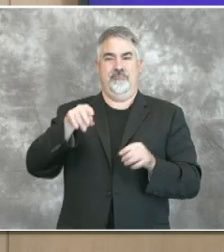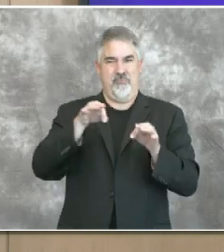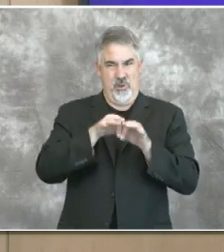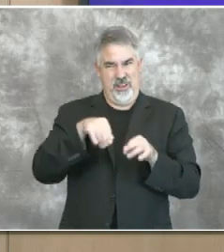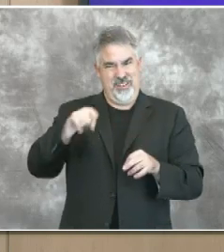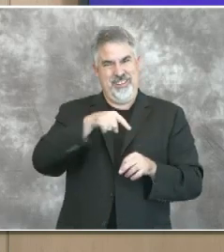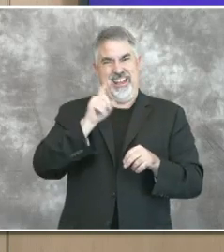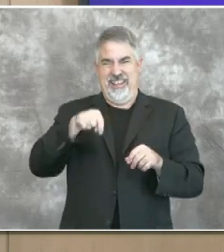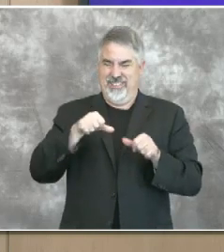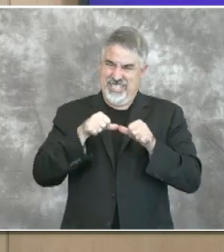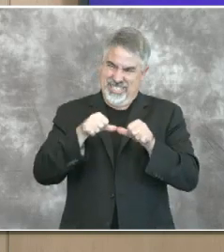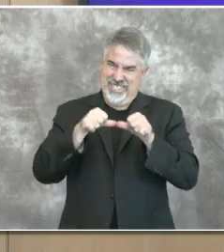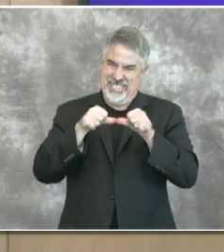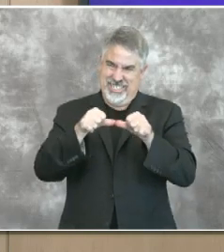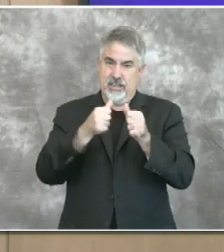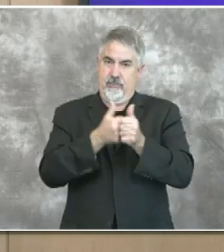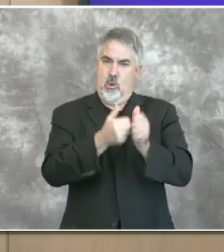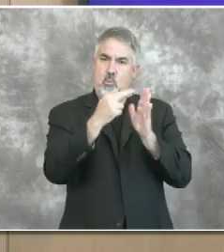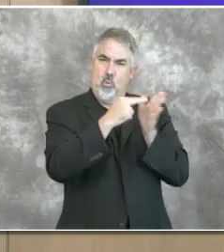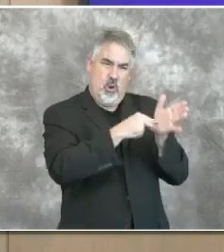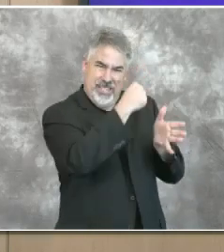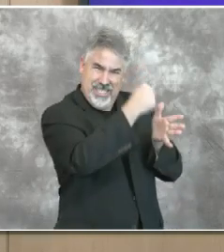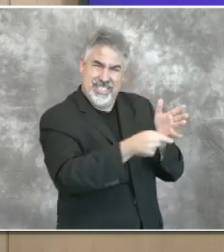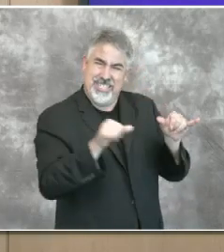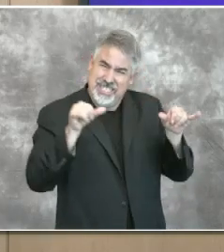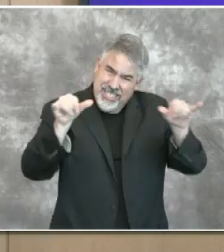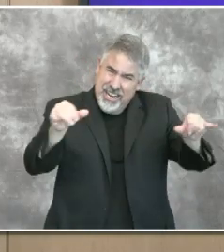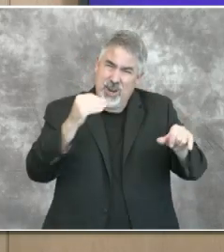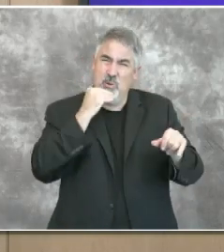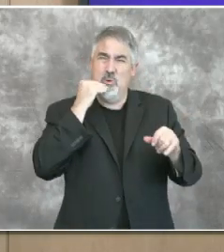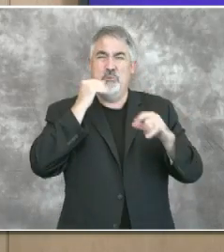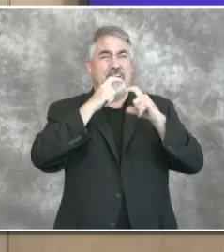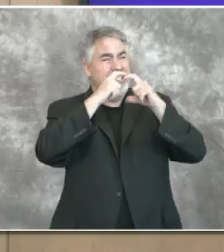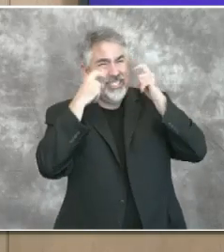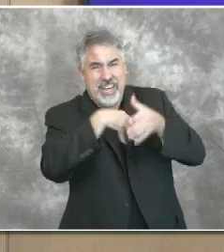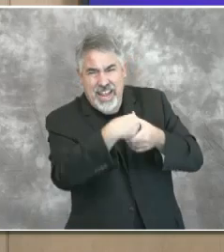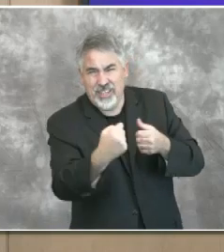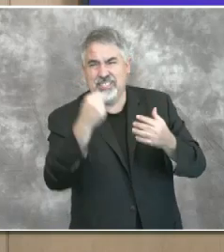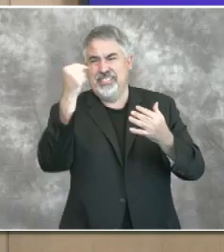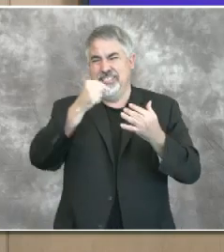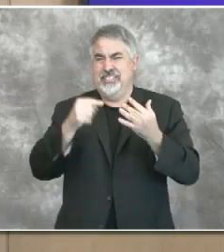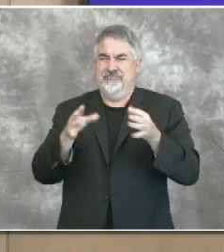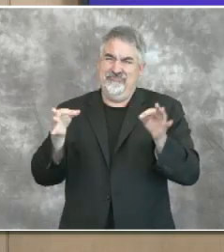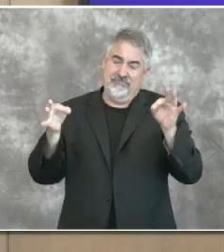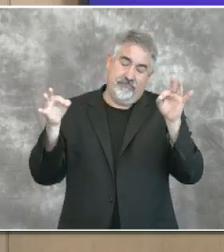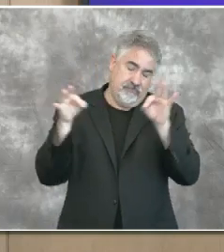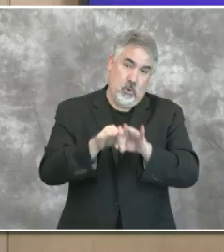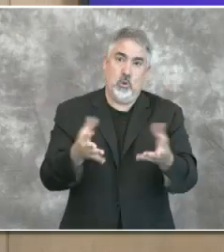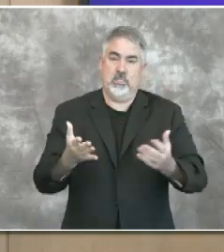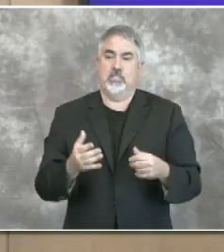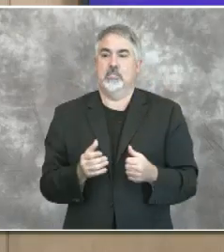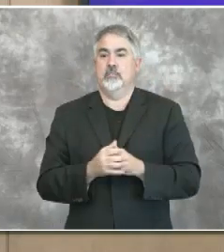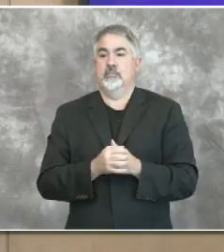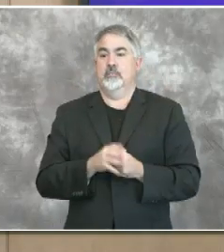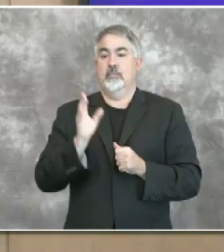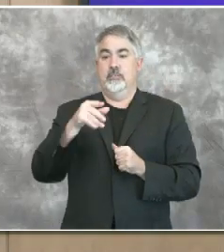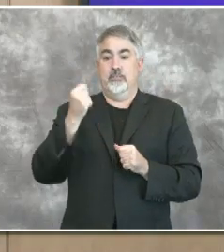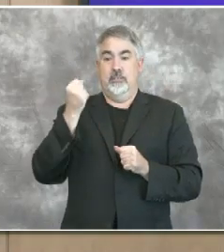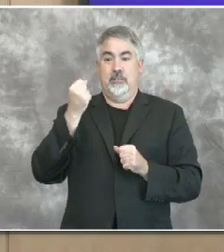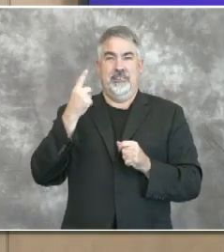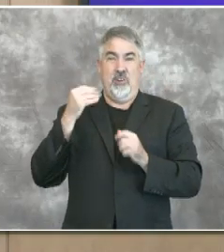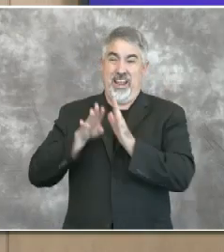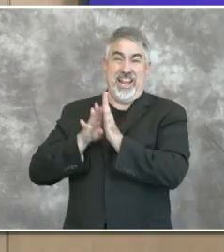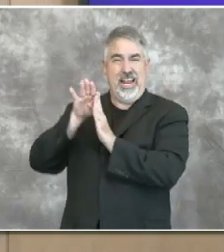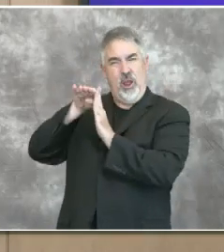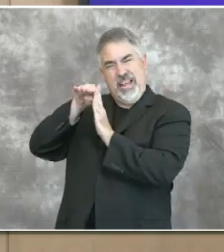have to absolutely do, at least for the month of April, to truly flatten and bend the curve. When you look at